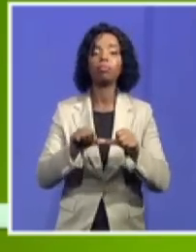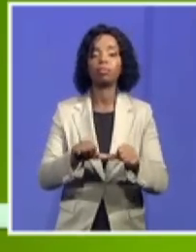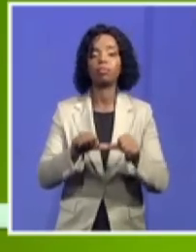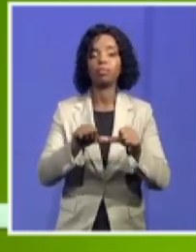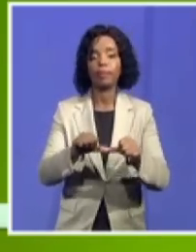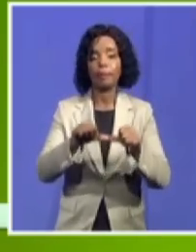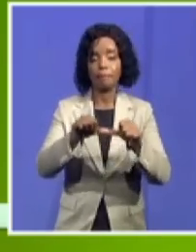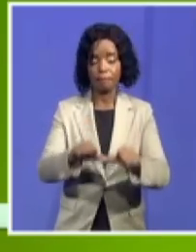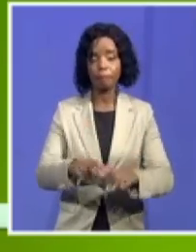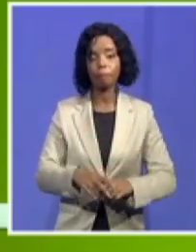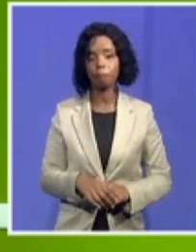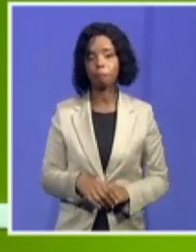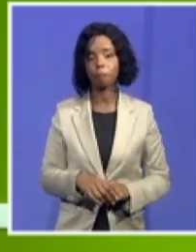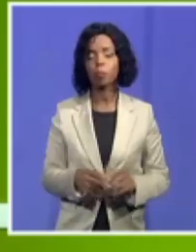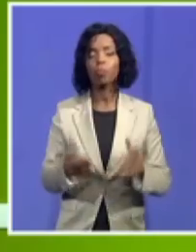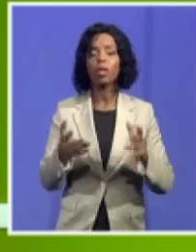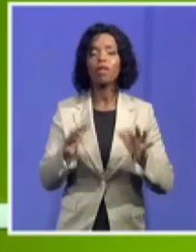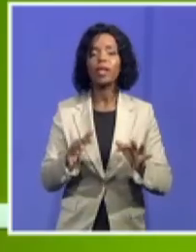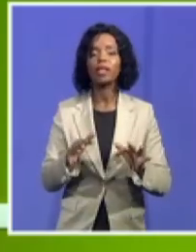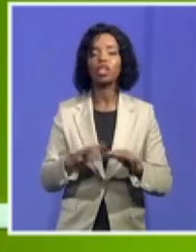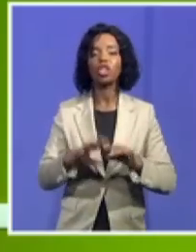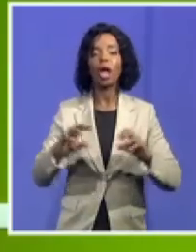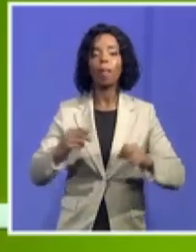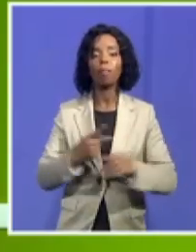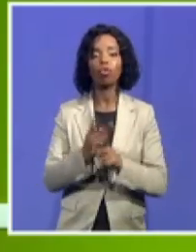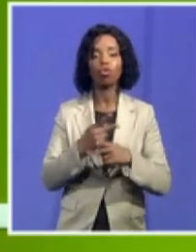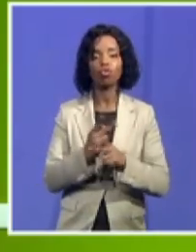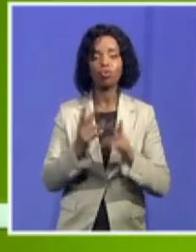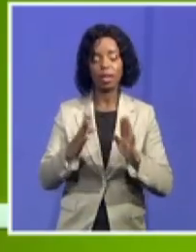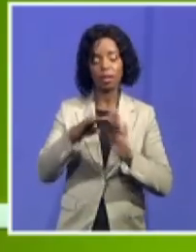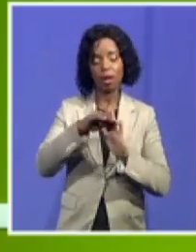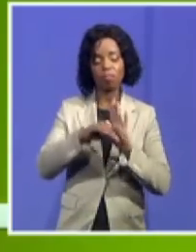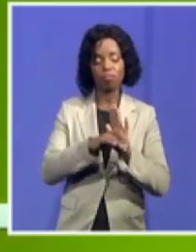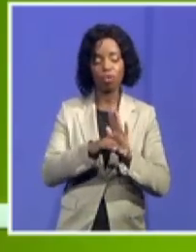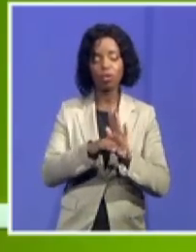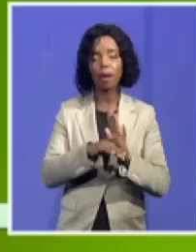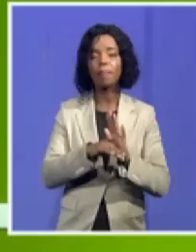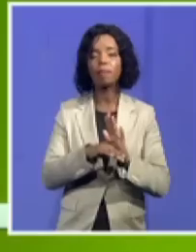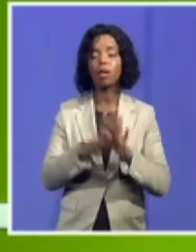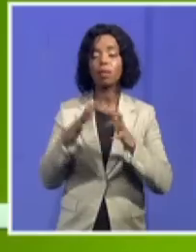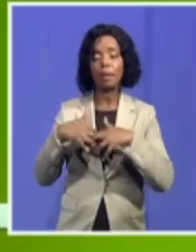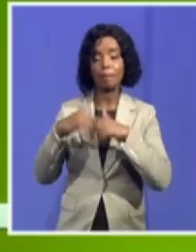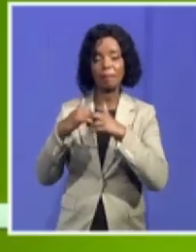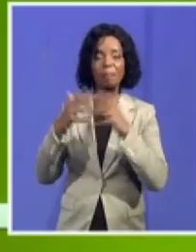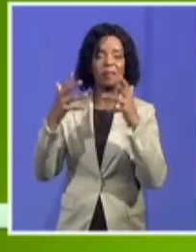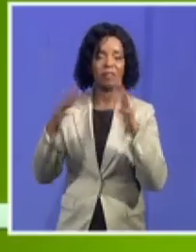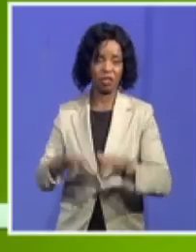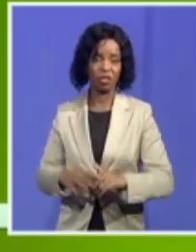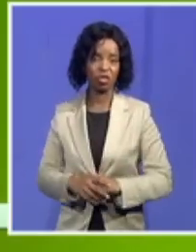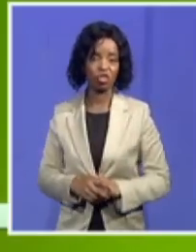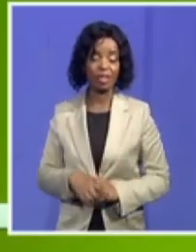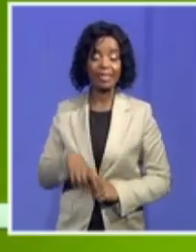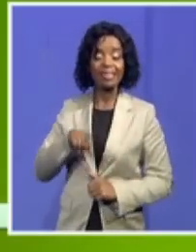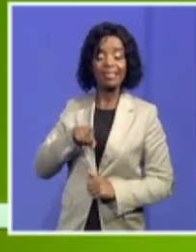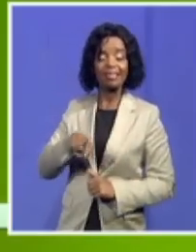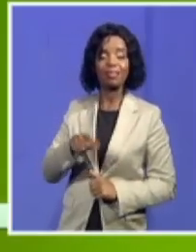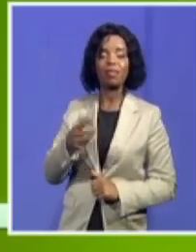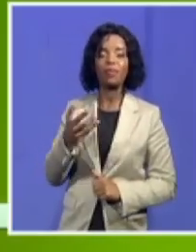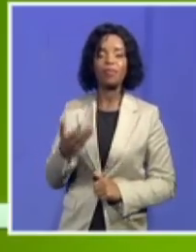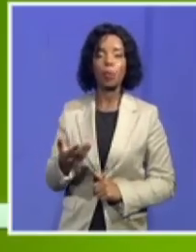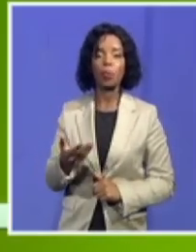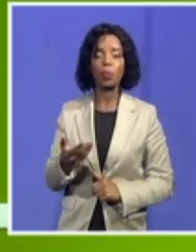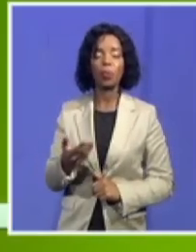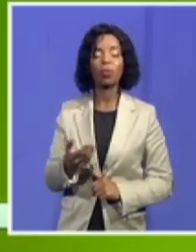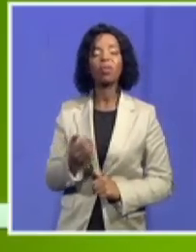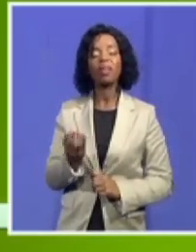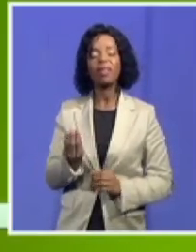Renewable Energy Independent Power Producers Procurement Program, which plans to sustainably upscale